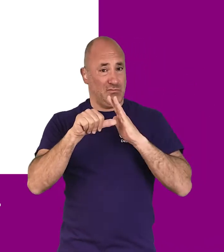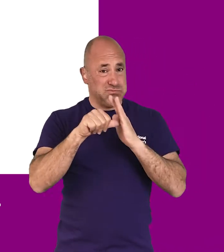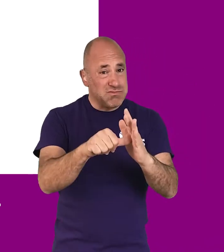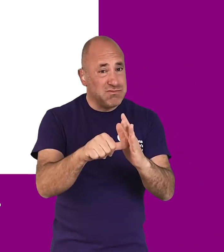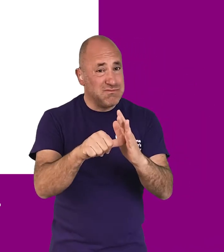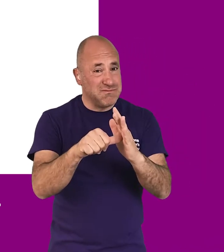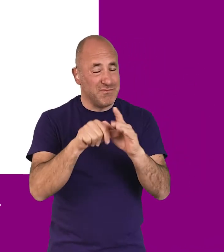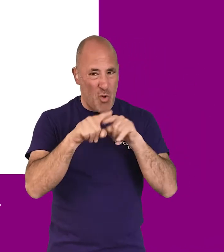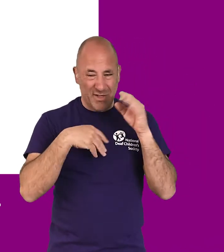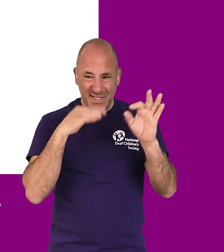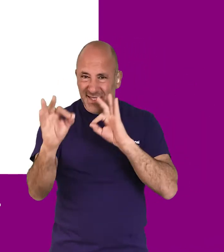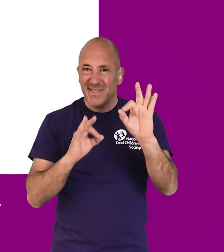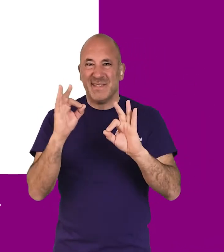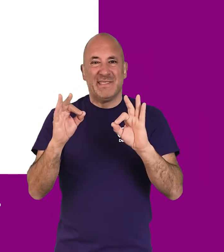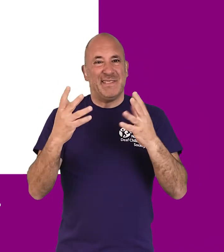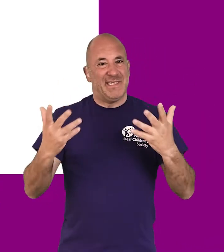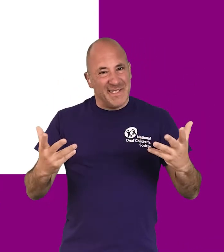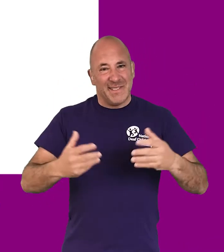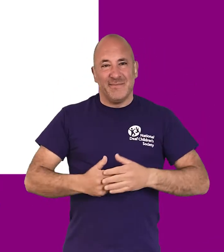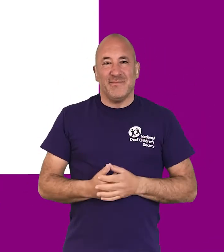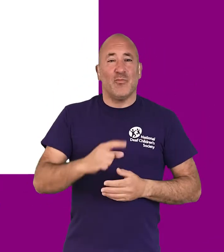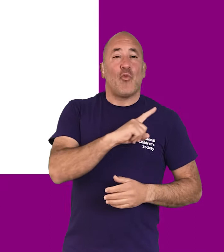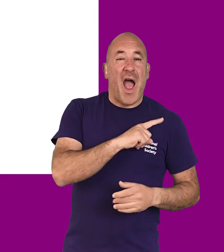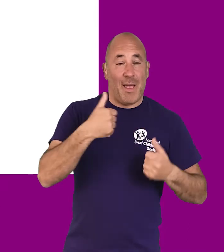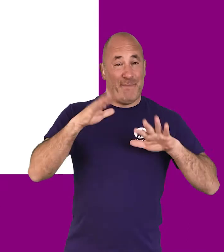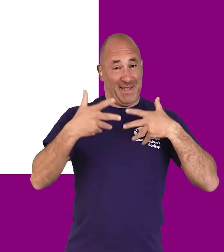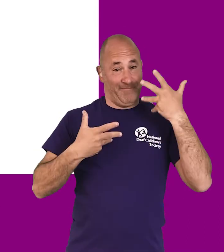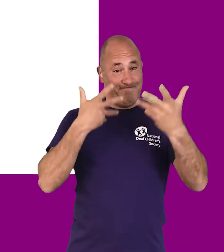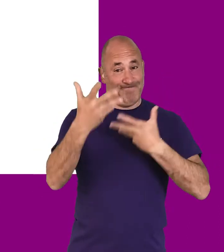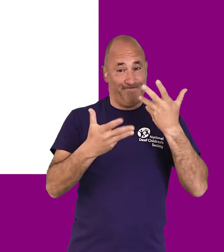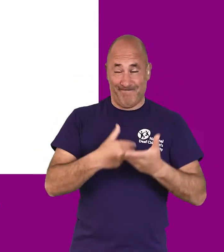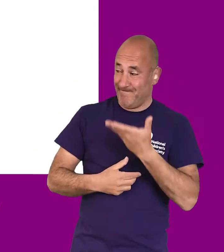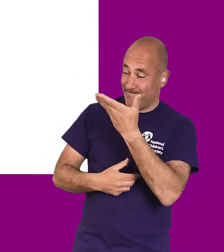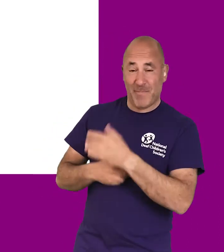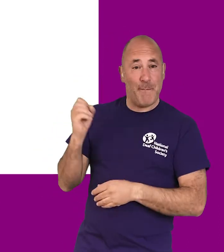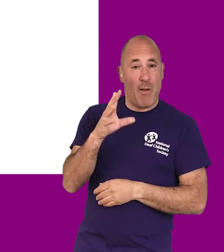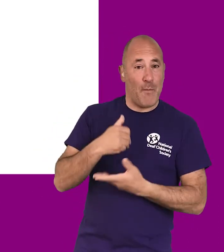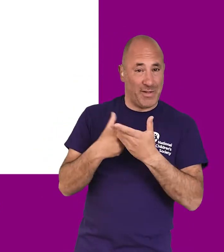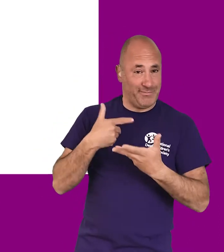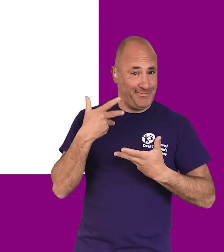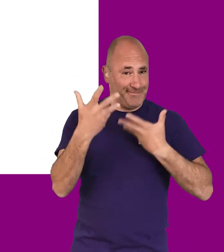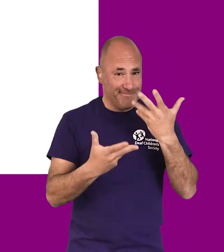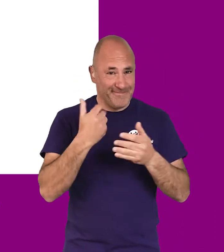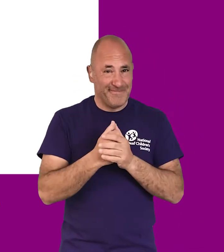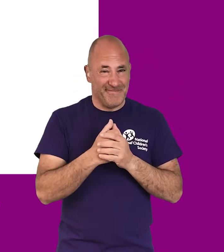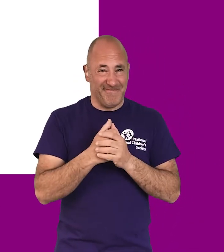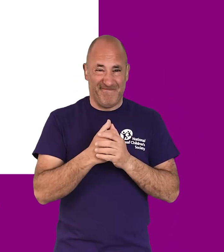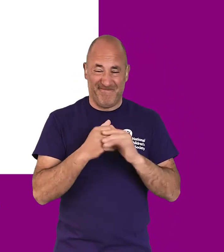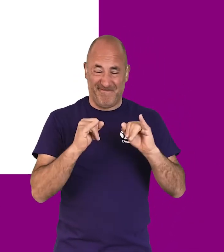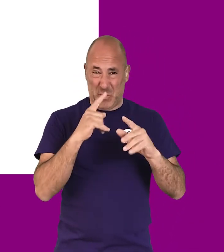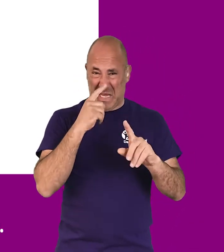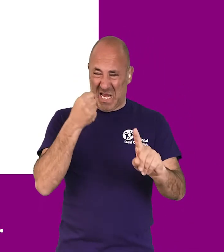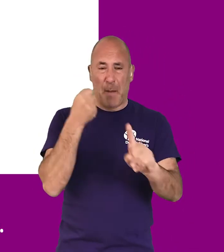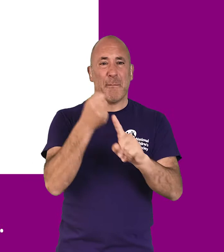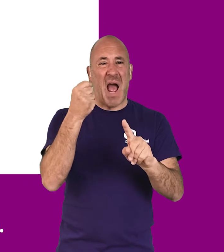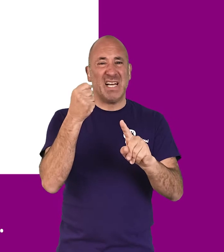with face-to-face learning. For the reasons outlined on the slide, the result of which we